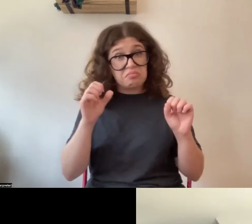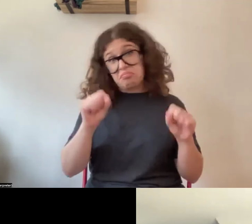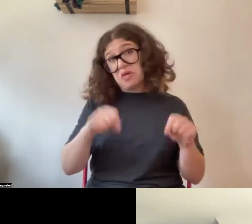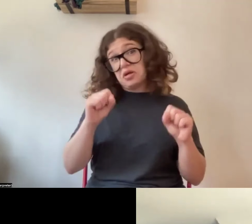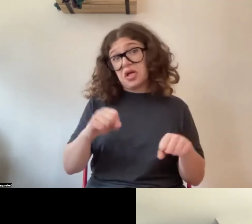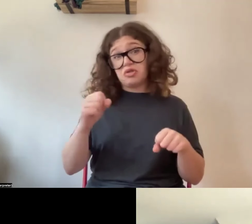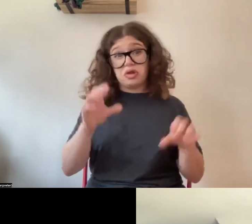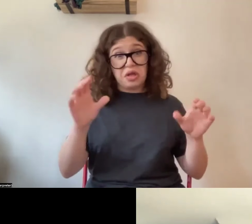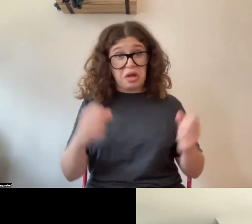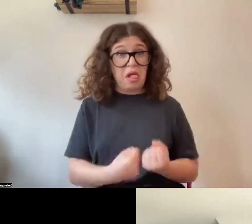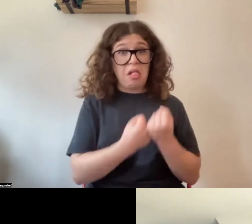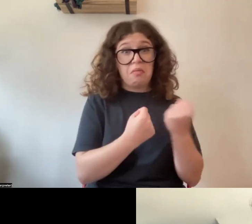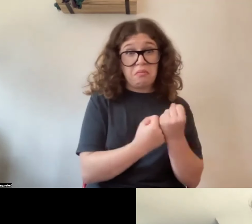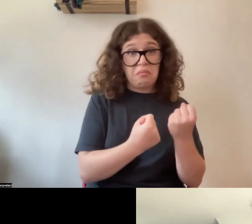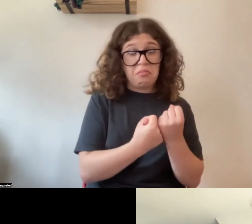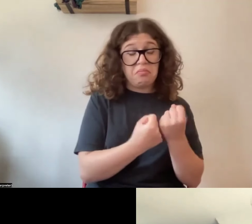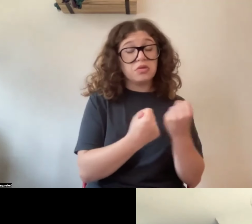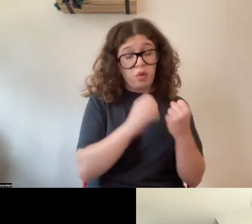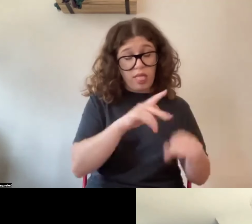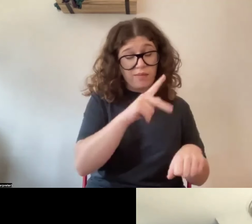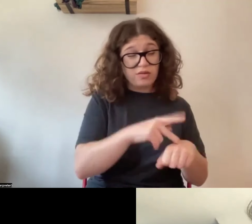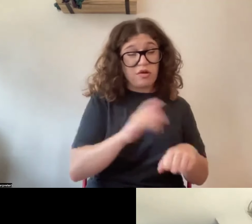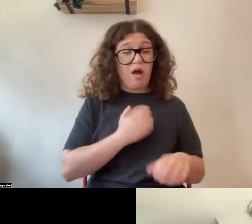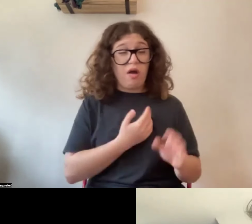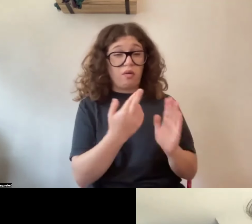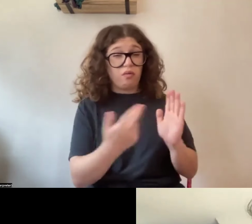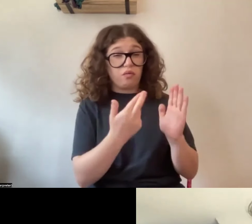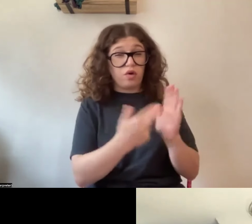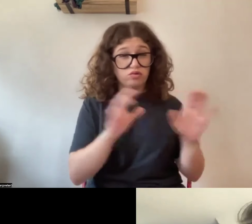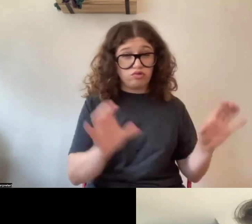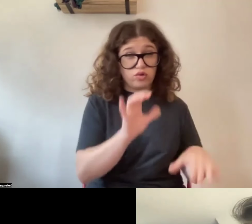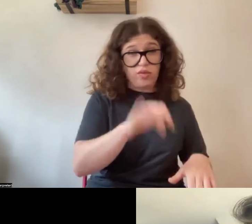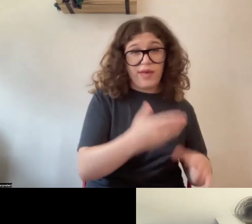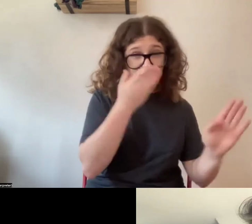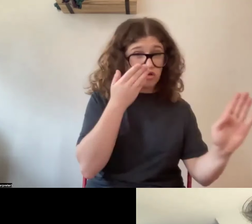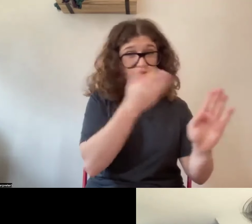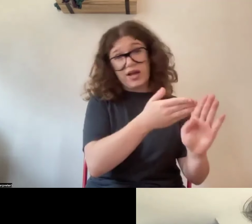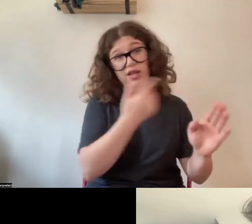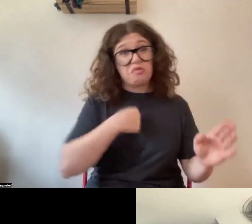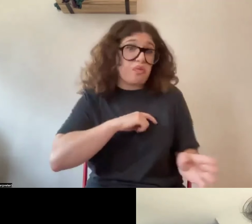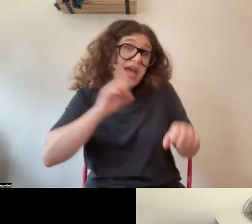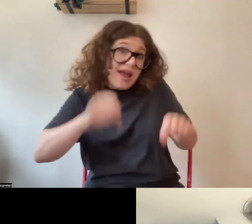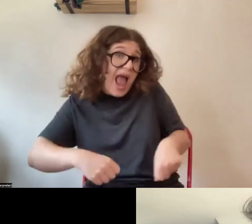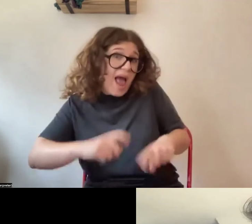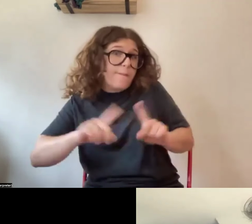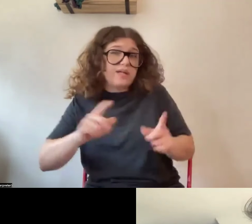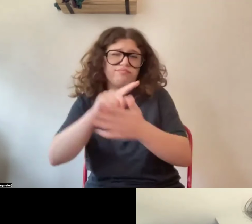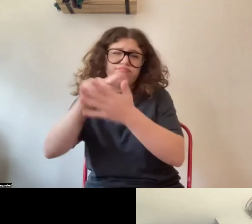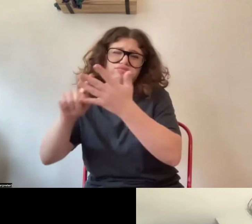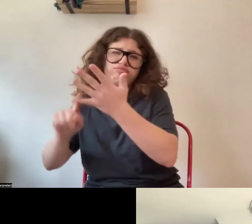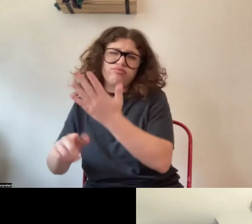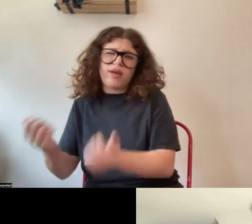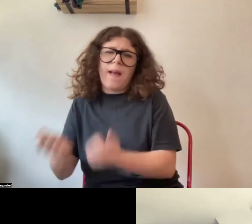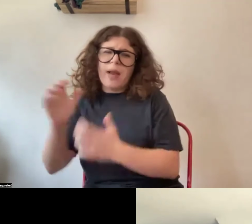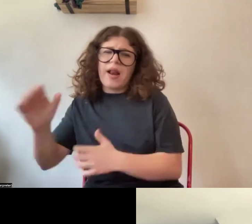Our role is not really to do that directly, but there's so many other we can, but there are so many other organizations that